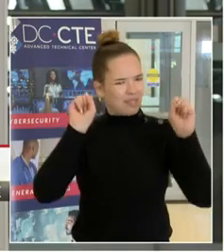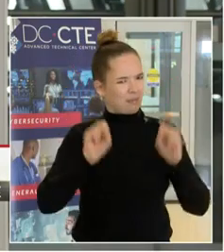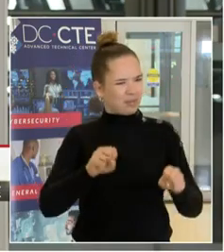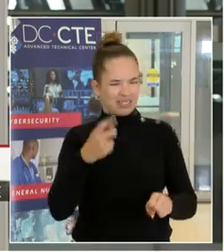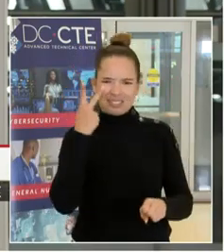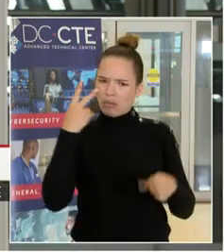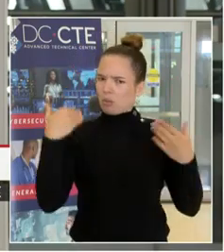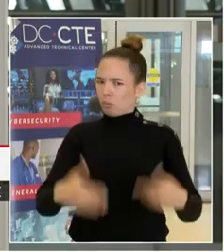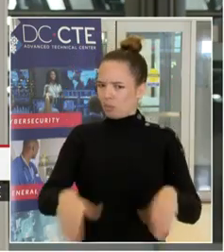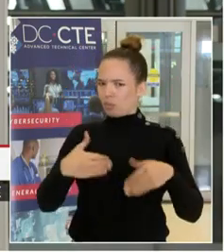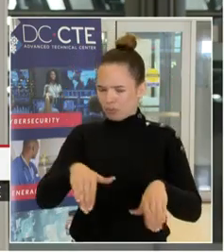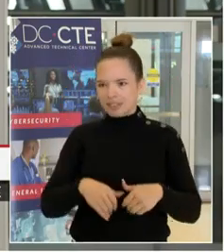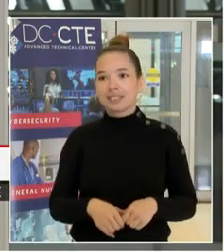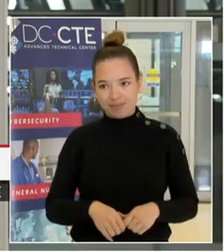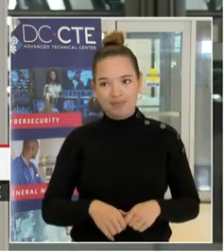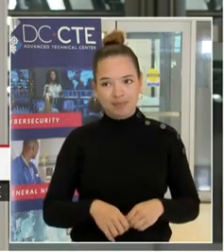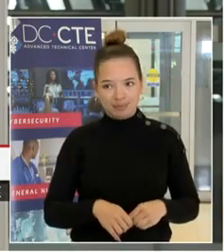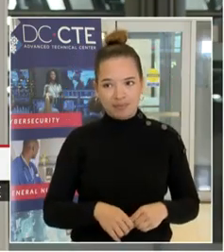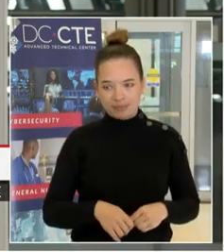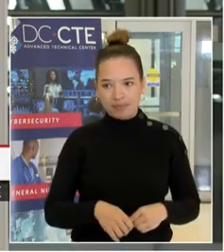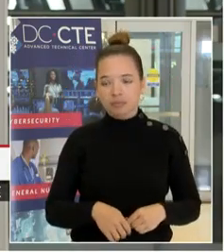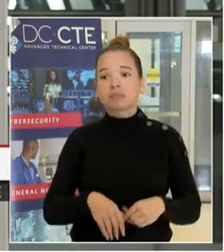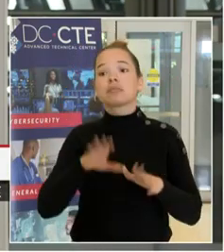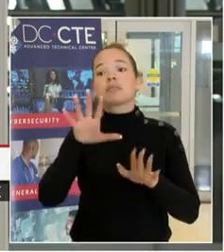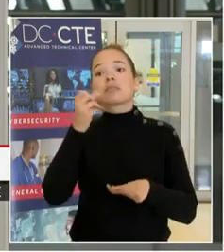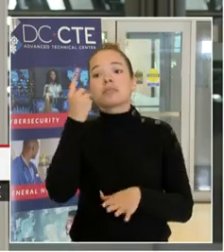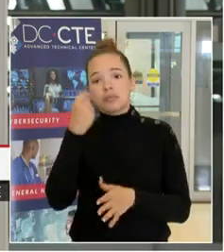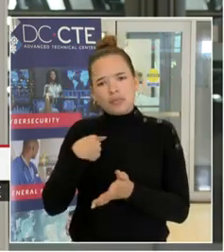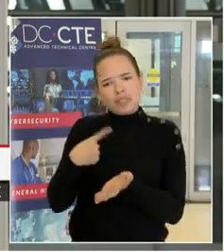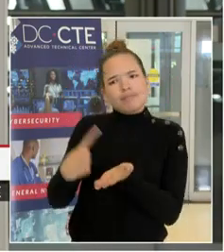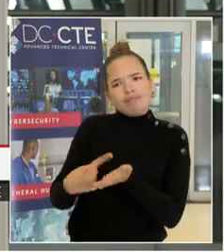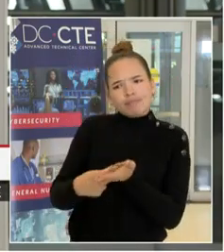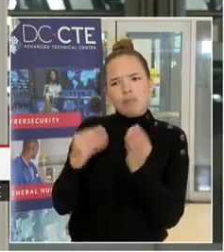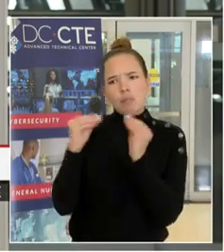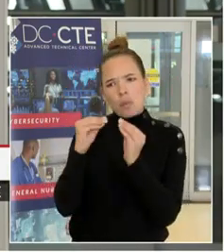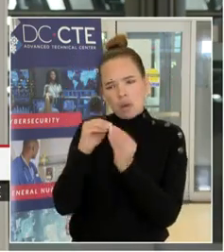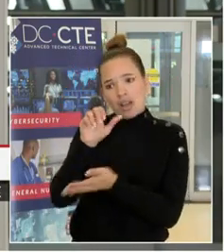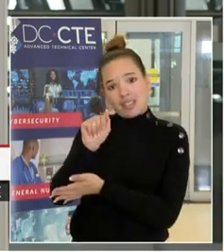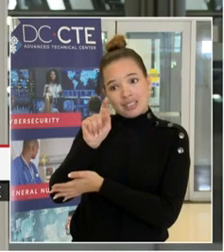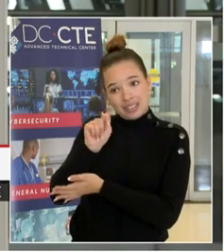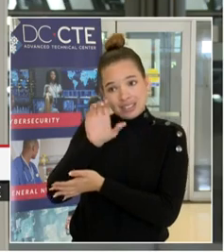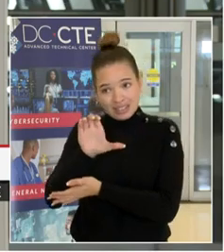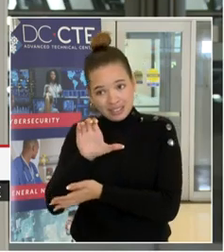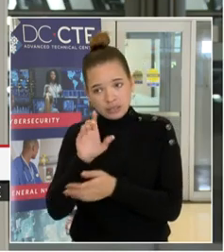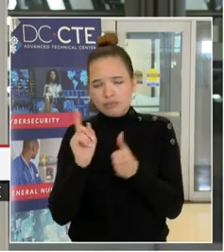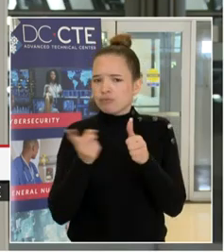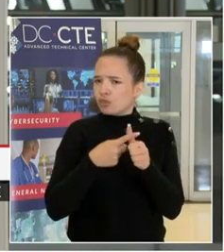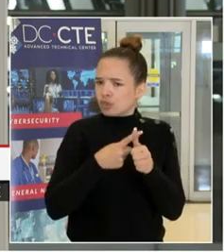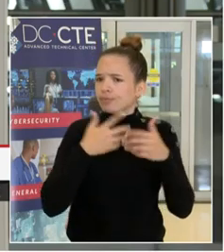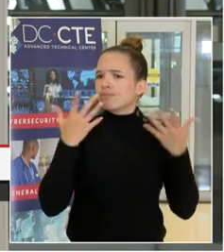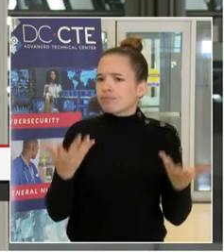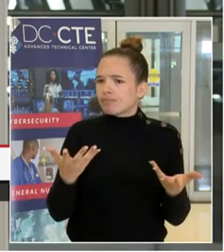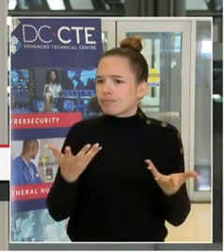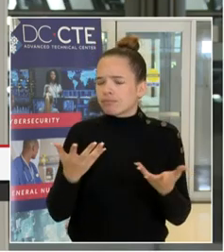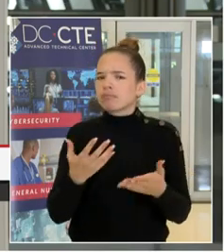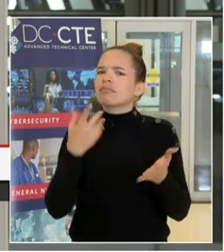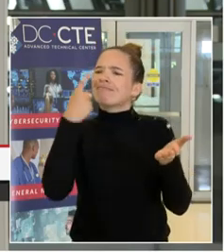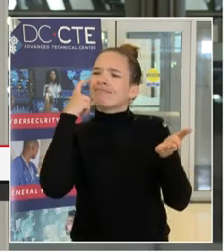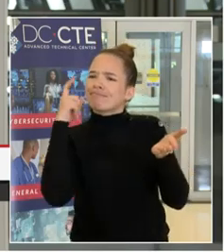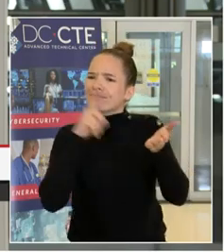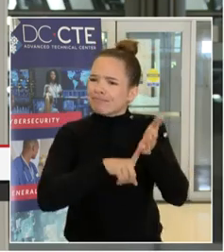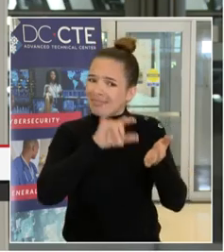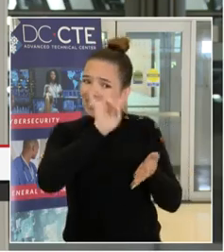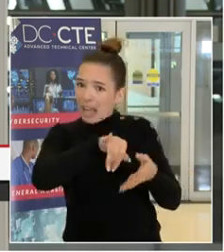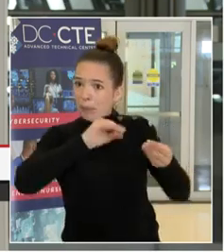Before I talk a bit more about the Advanced Technical Center, I do want to echo the mayor's sentiments around enrollment. These numbers are